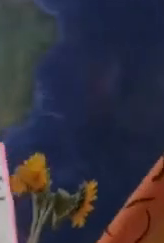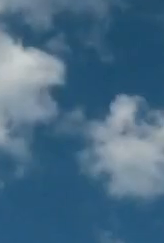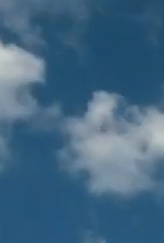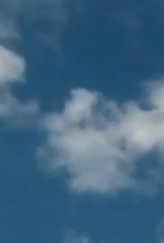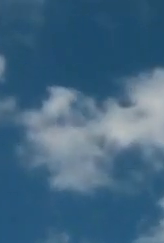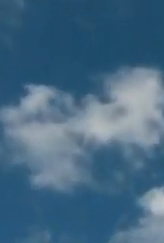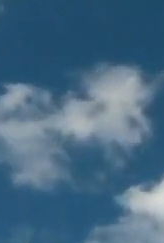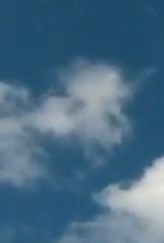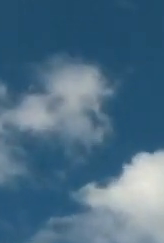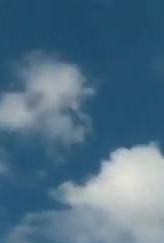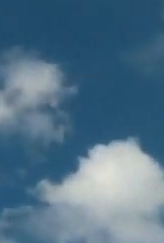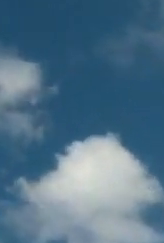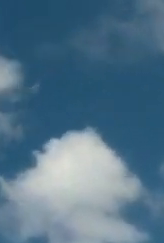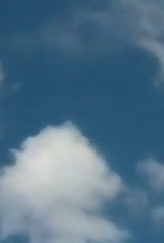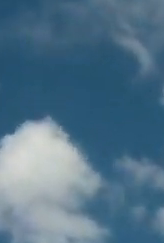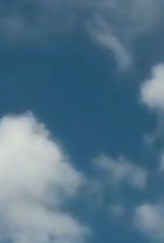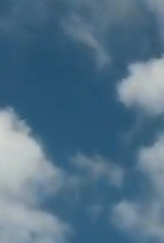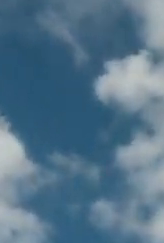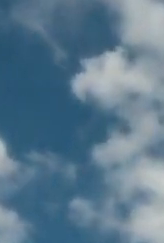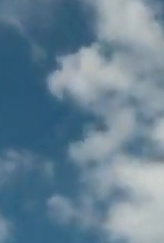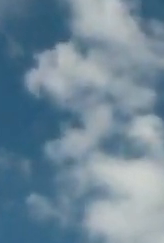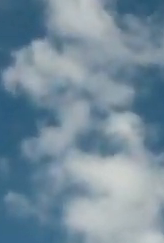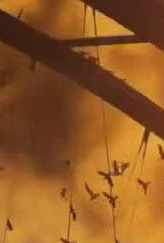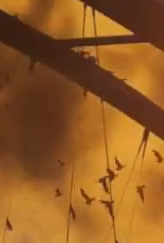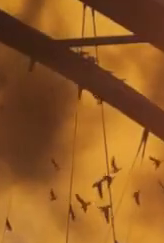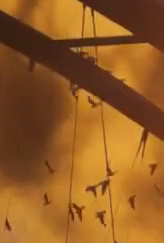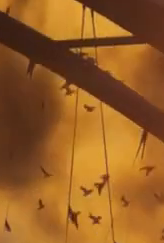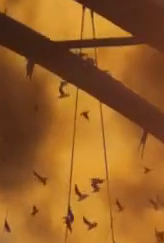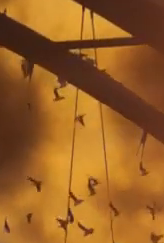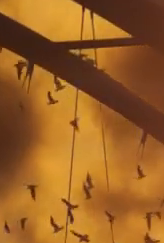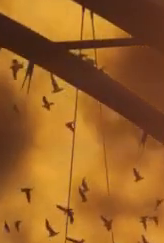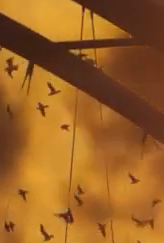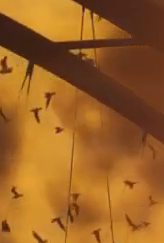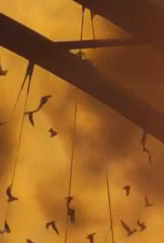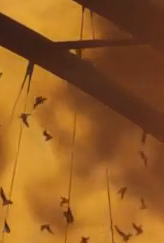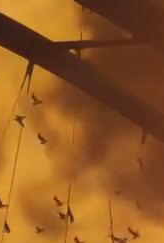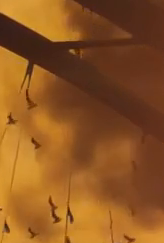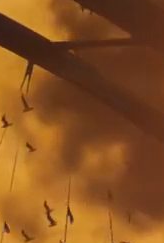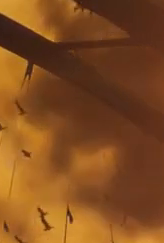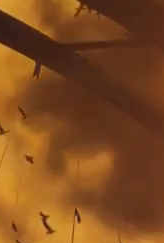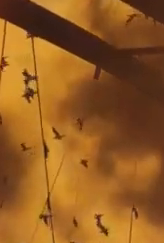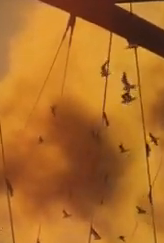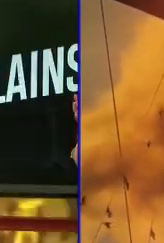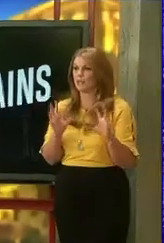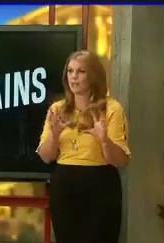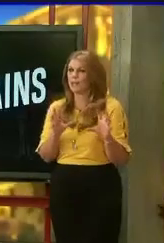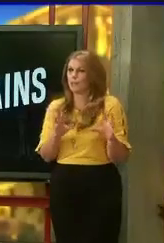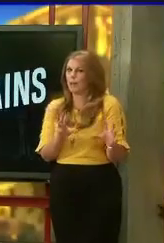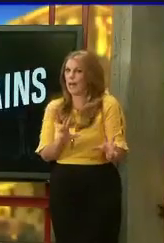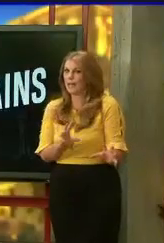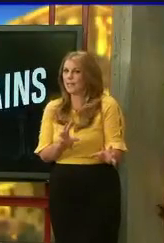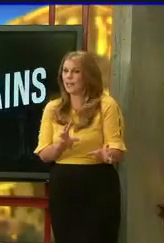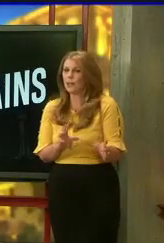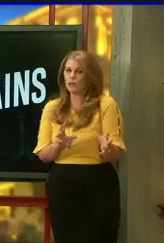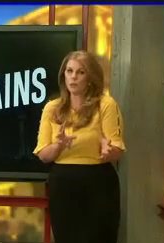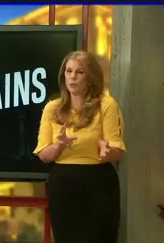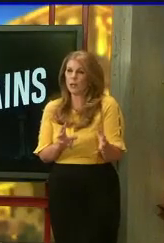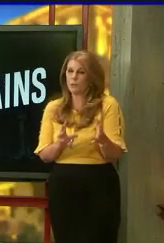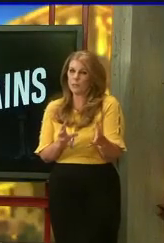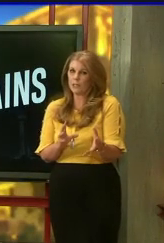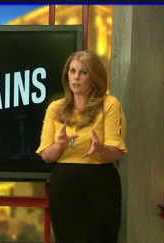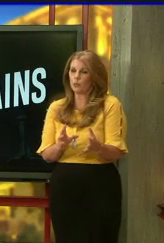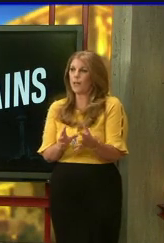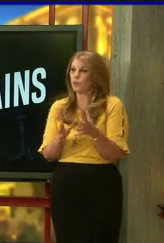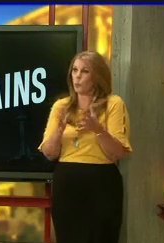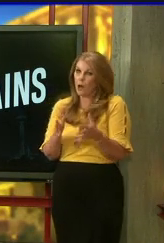our final episode of season one. Meteorologist Sarah Spivey and Katie Blake took the reins on this episode, really explaining the science behind it. And also,